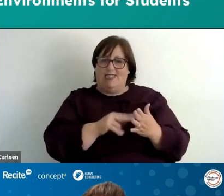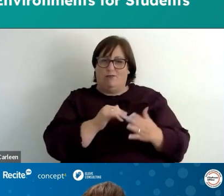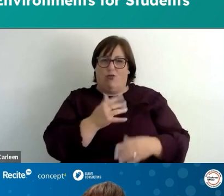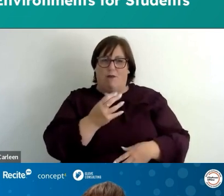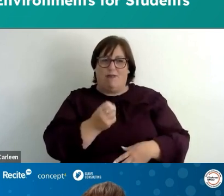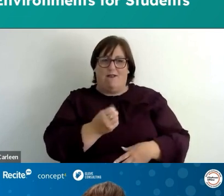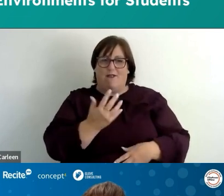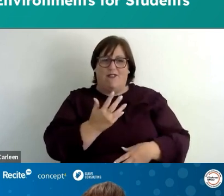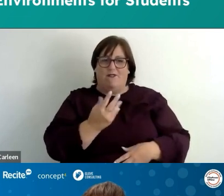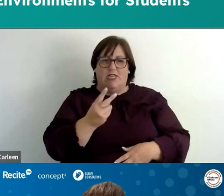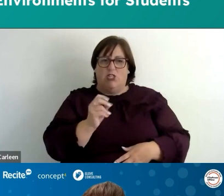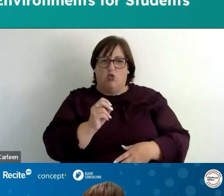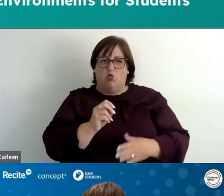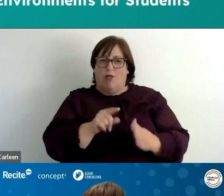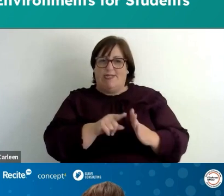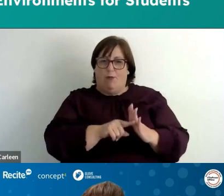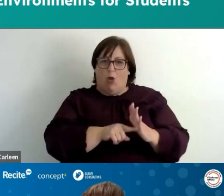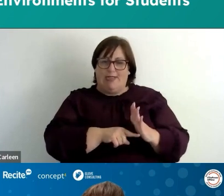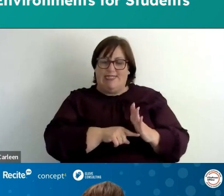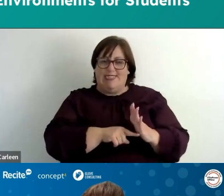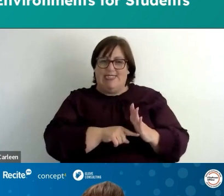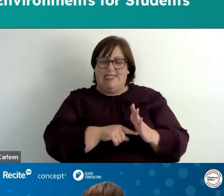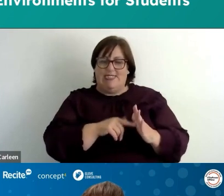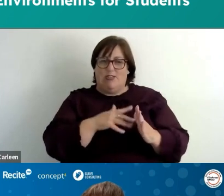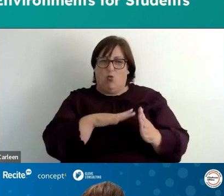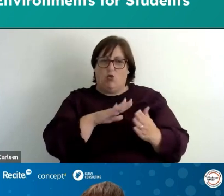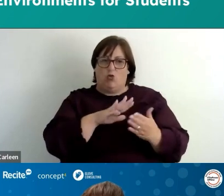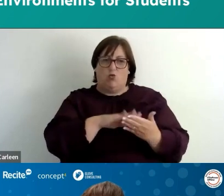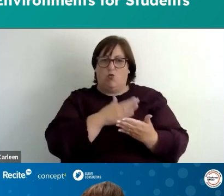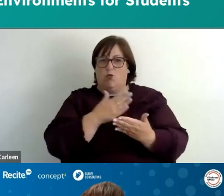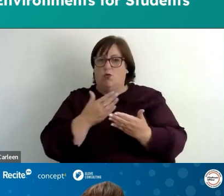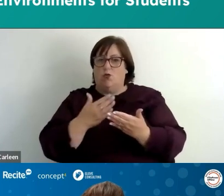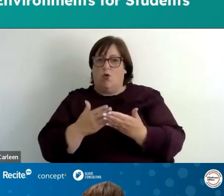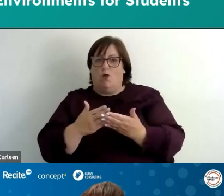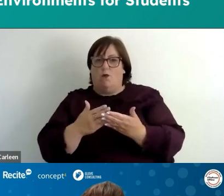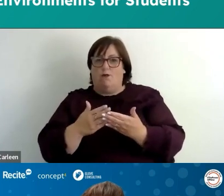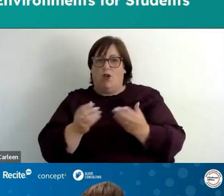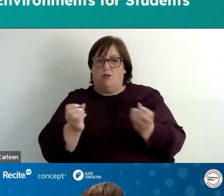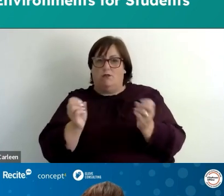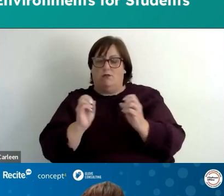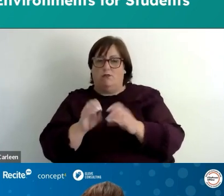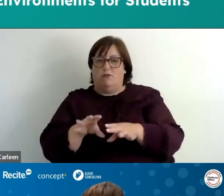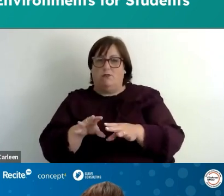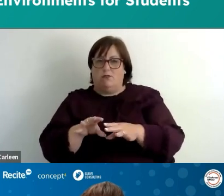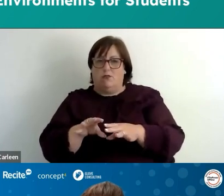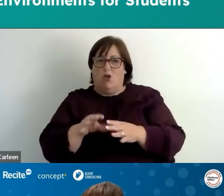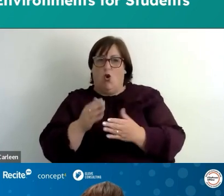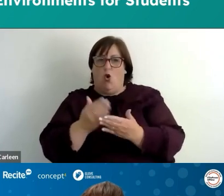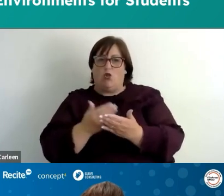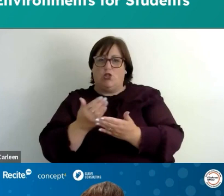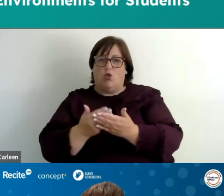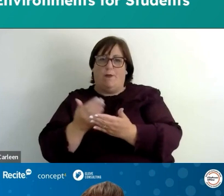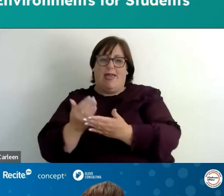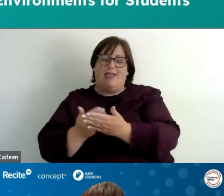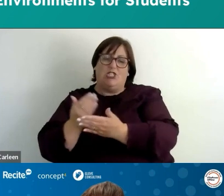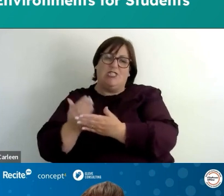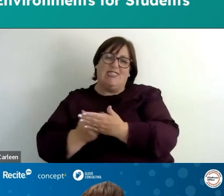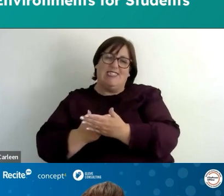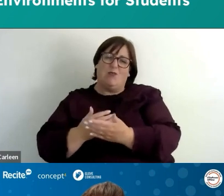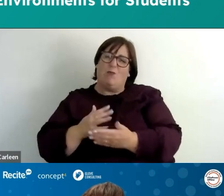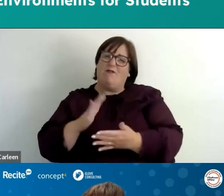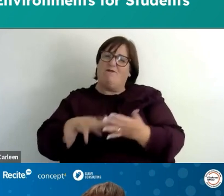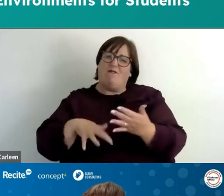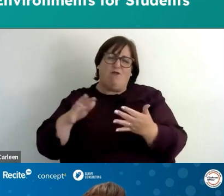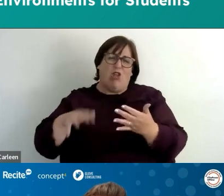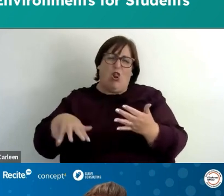it's unlikely that you'd want to put those at length onto the pages themselves, rather than having them as a download